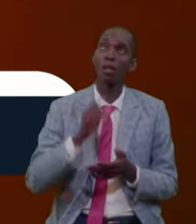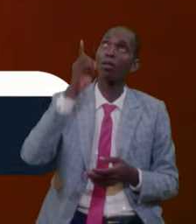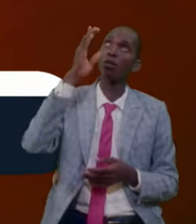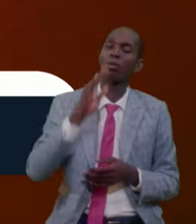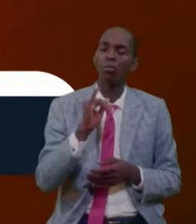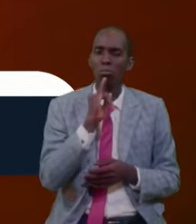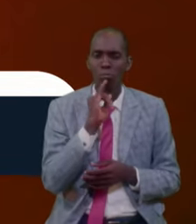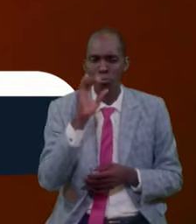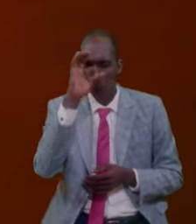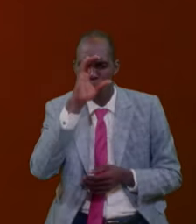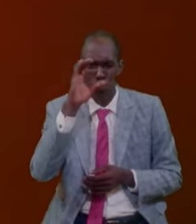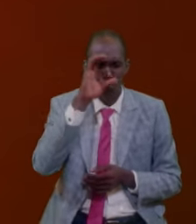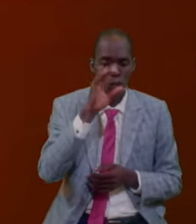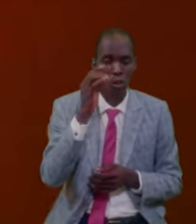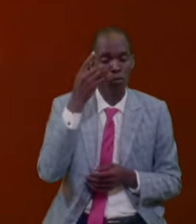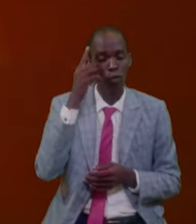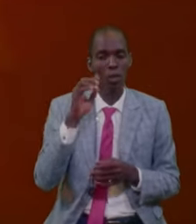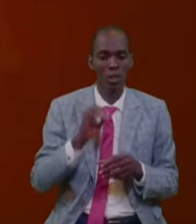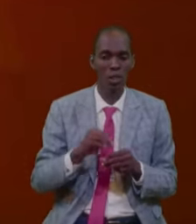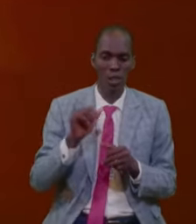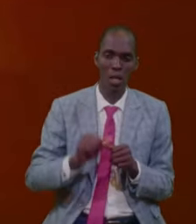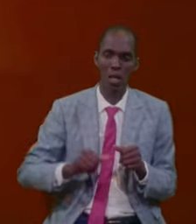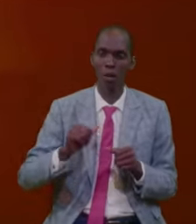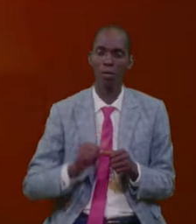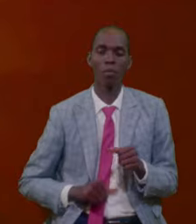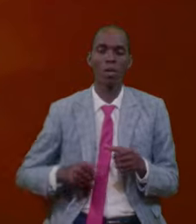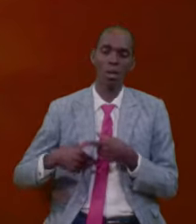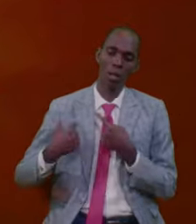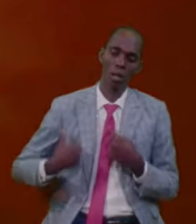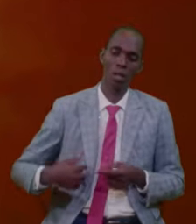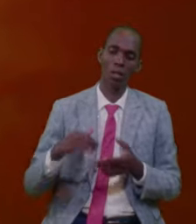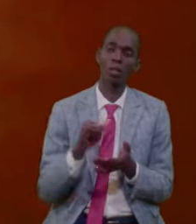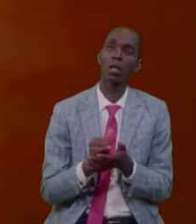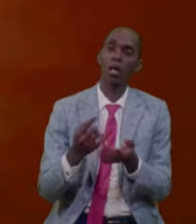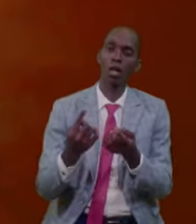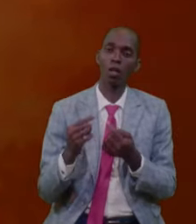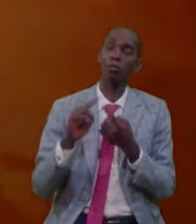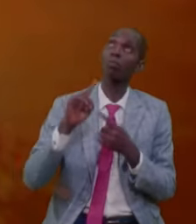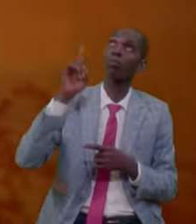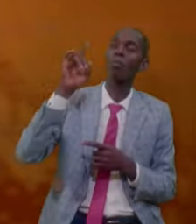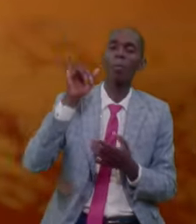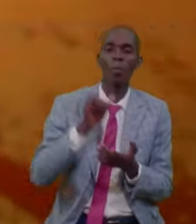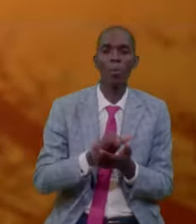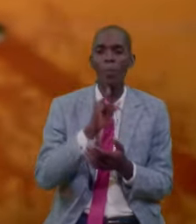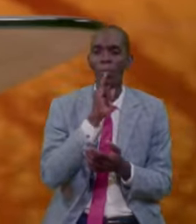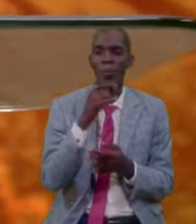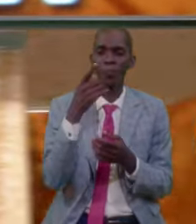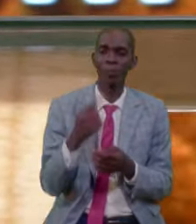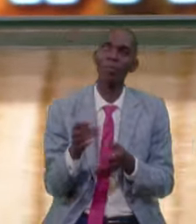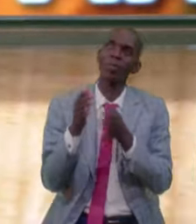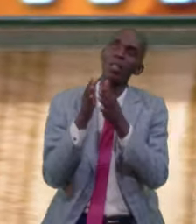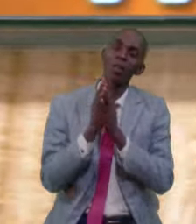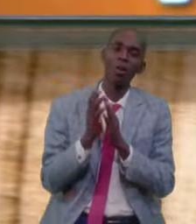for in every heart that comes to Him, that's the demand of